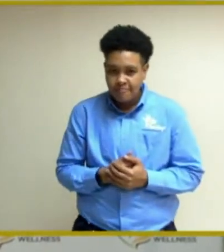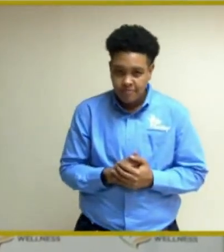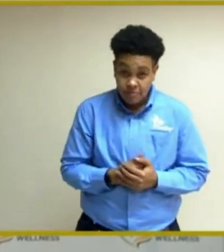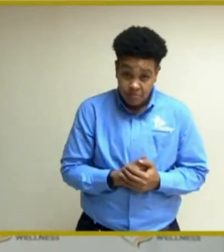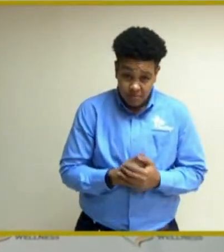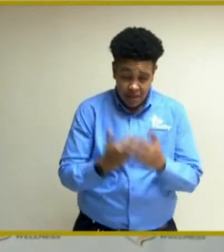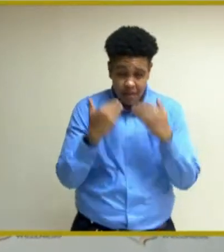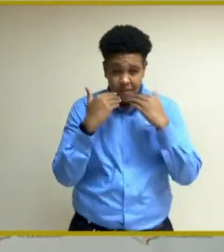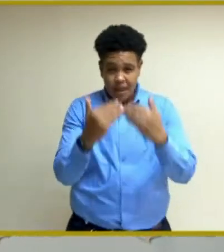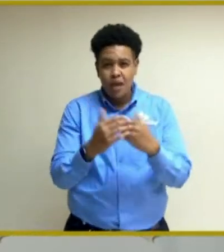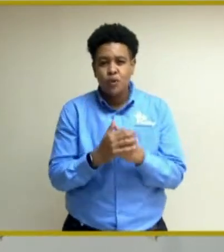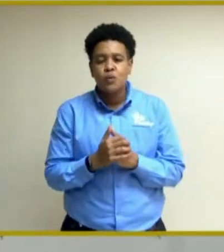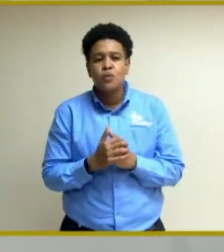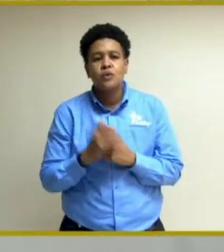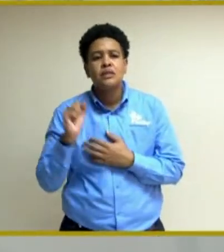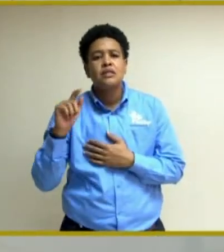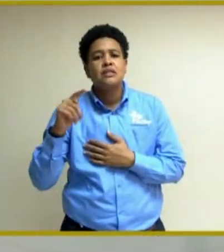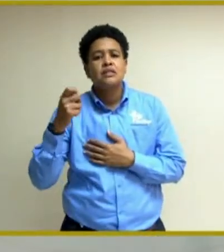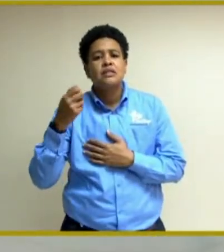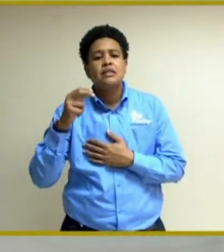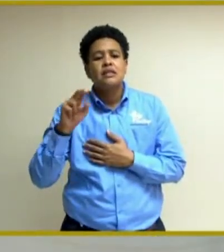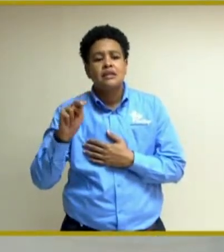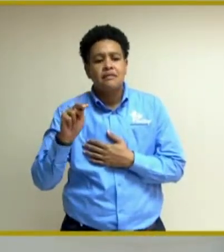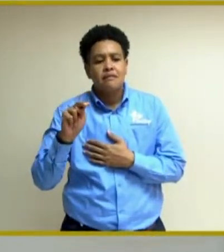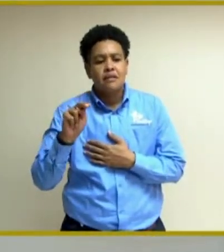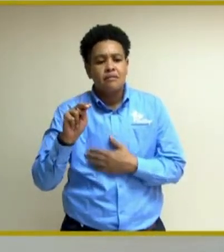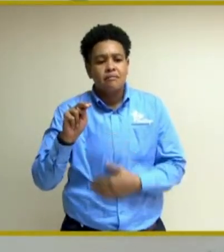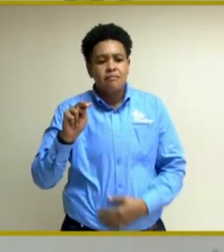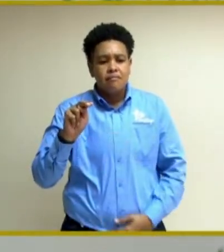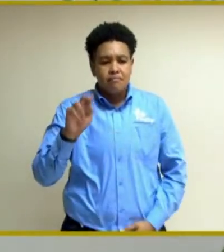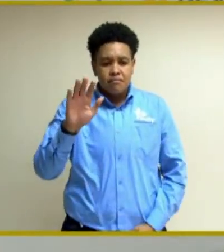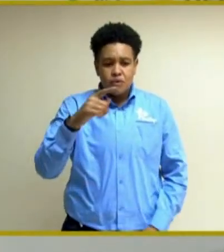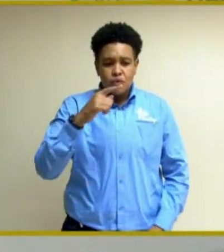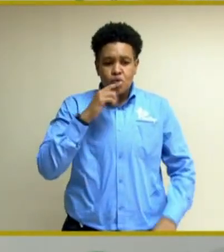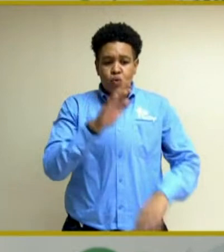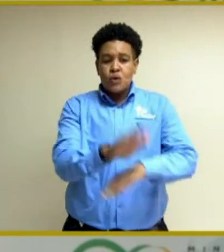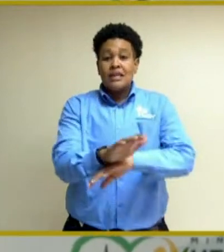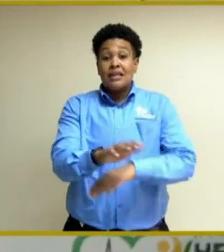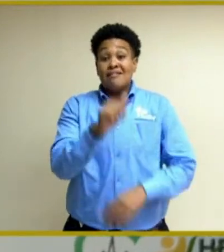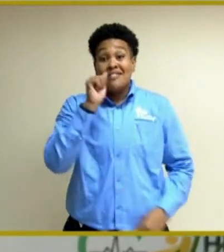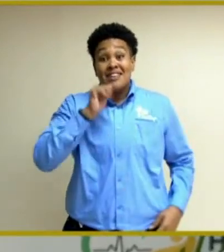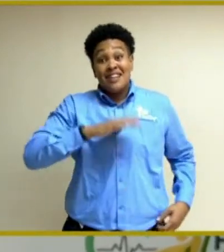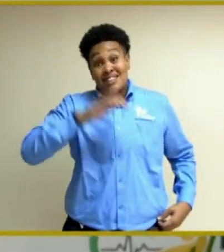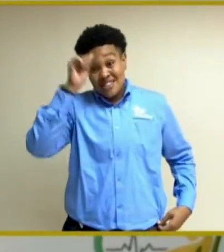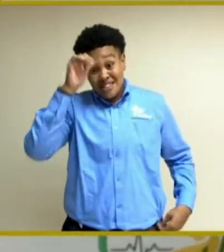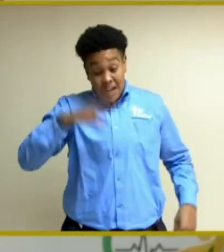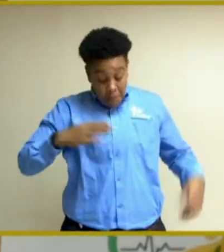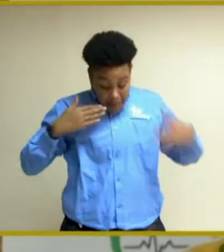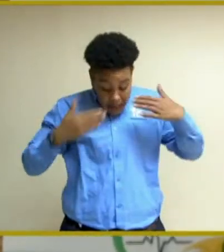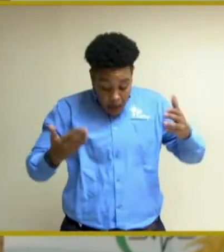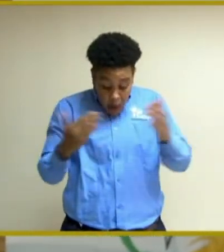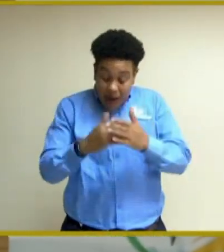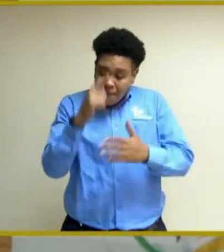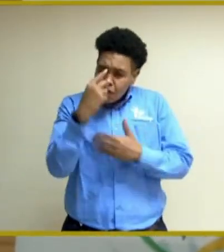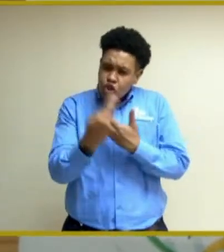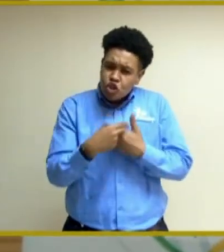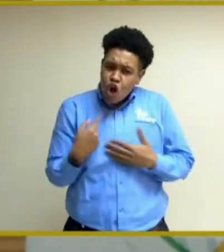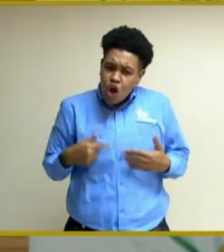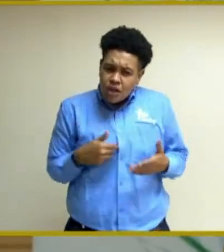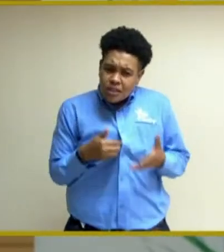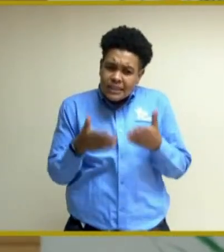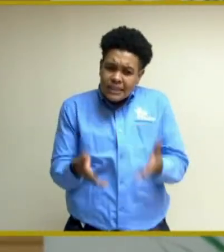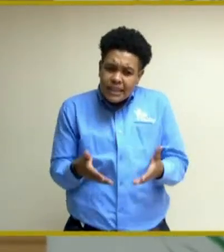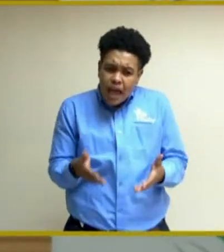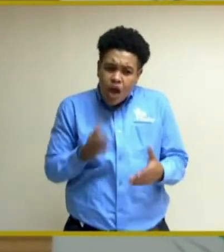Thank you very much, Stephen. Good evening, ladies and gentlemen. Thank you once again for joining us